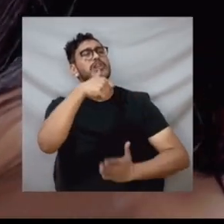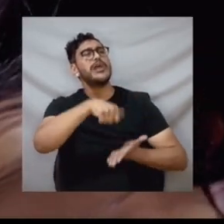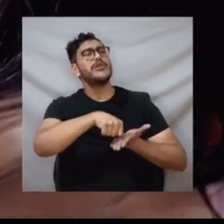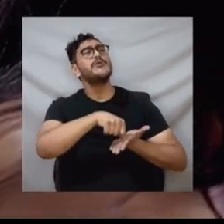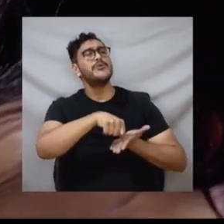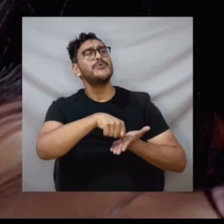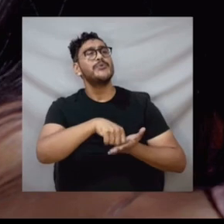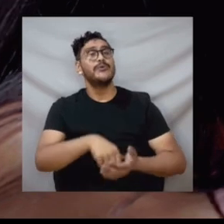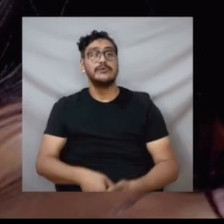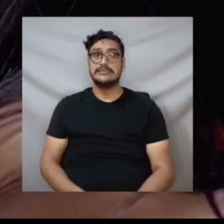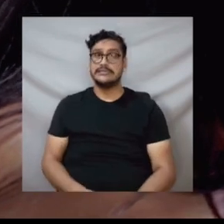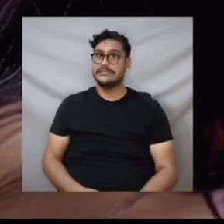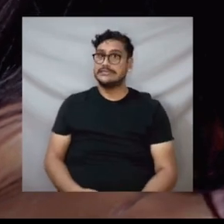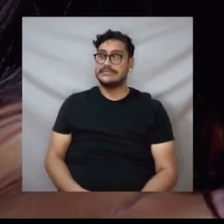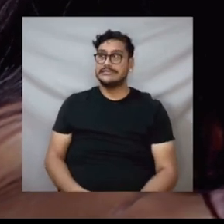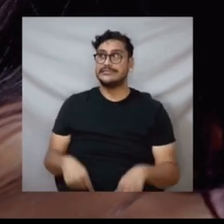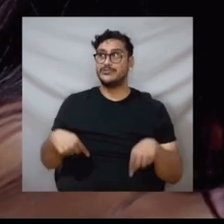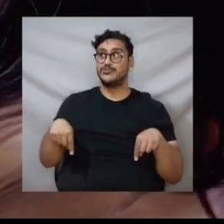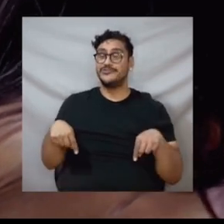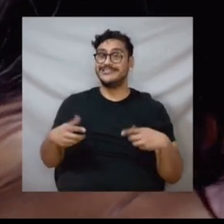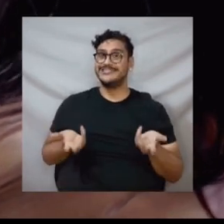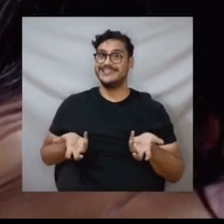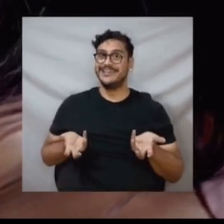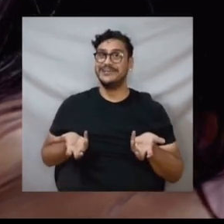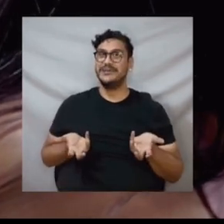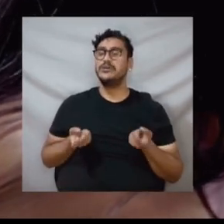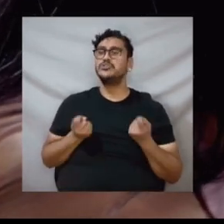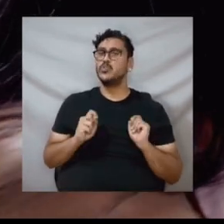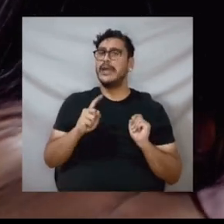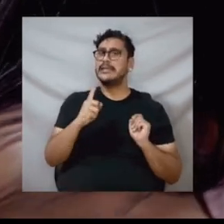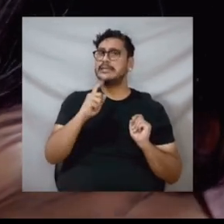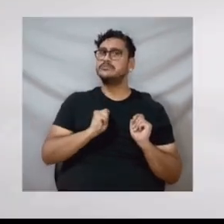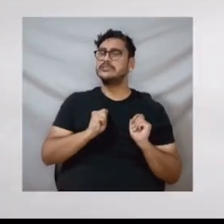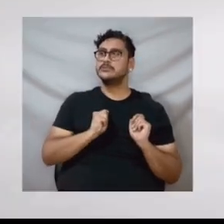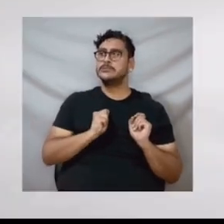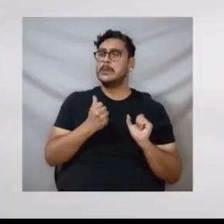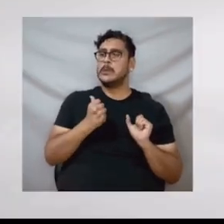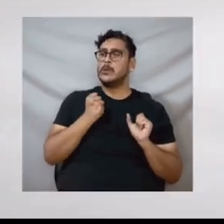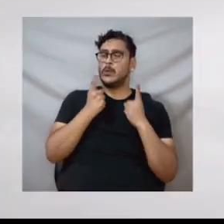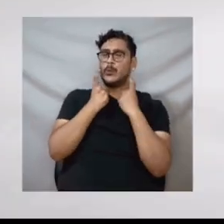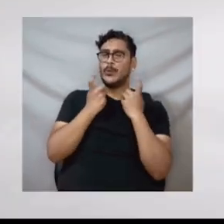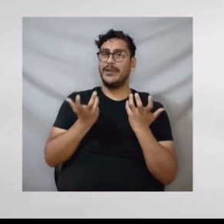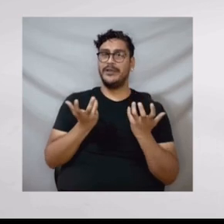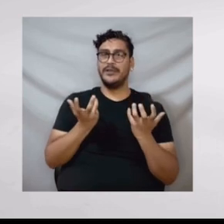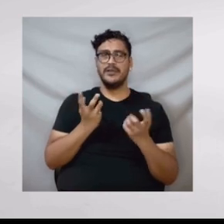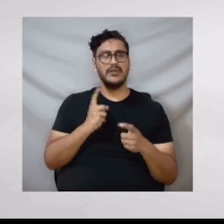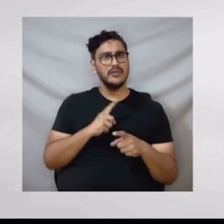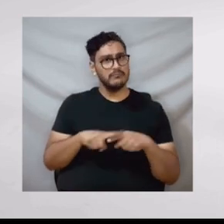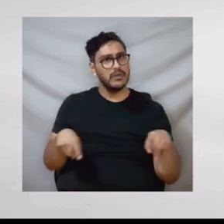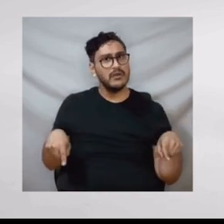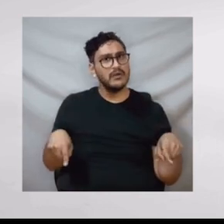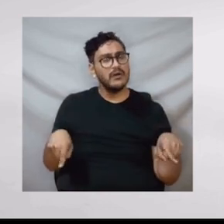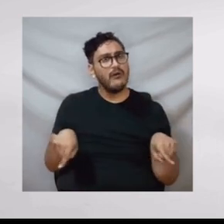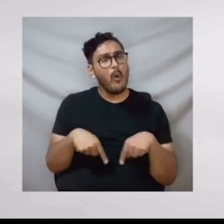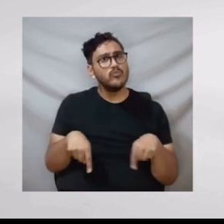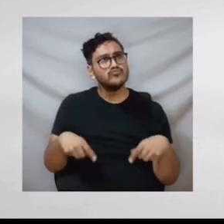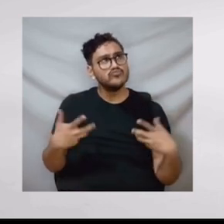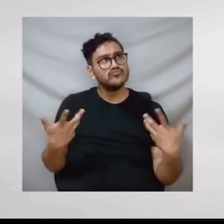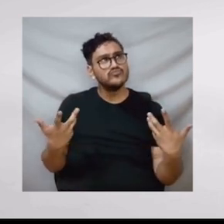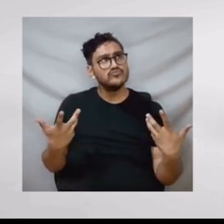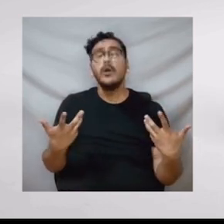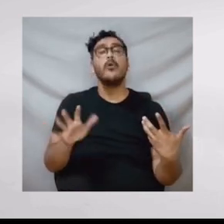nervous um and i'm like i'm not gonna cry you know and also nervous of his reaction you know there was a